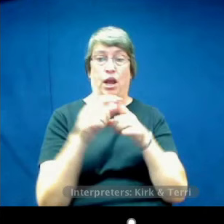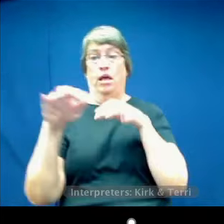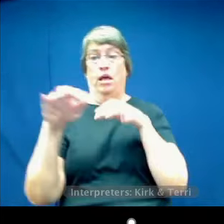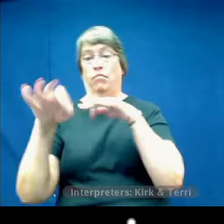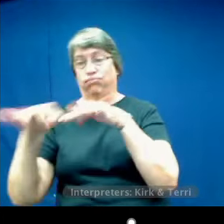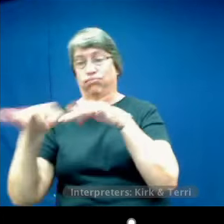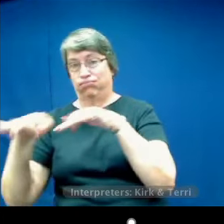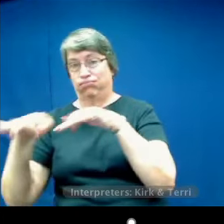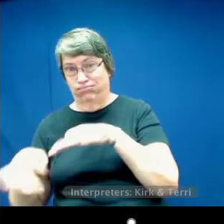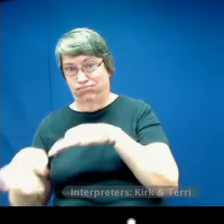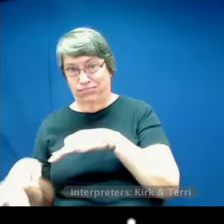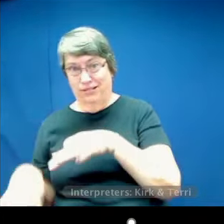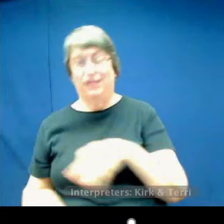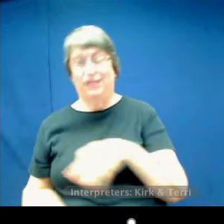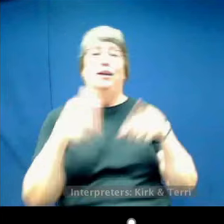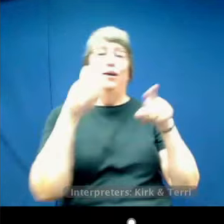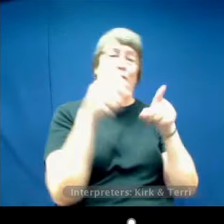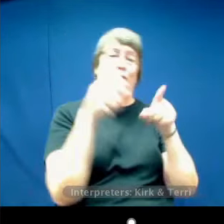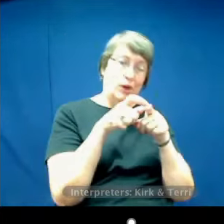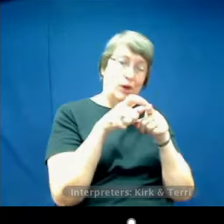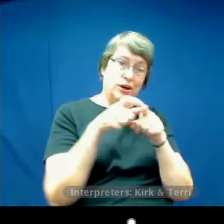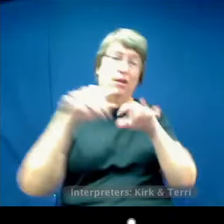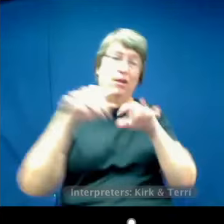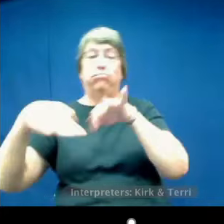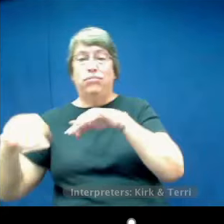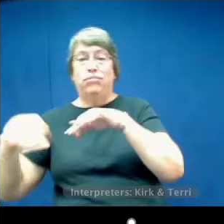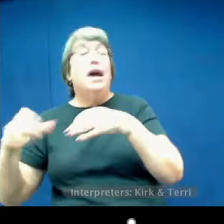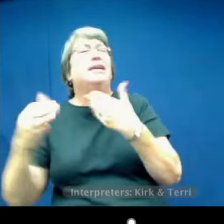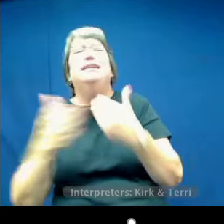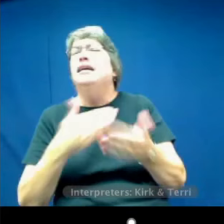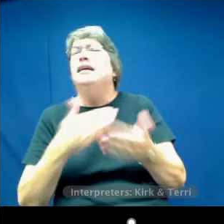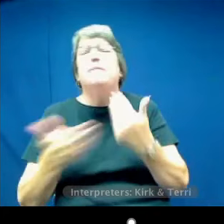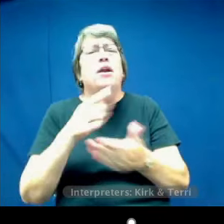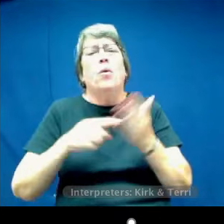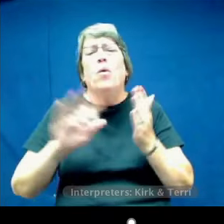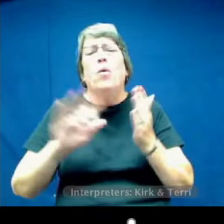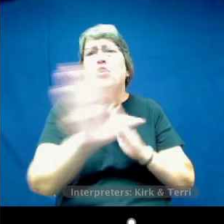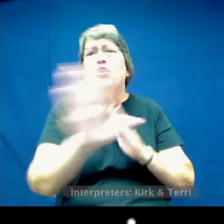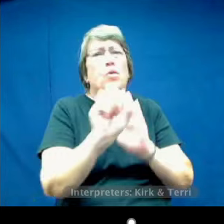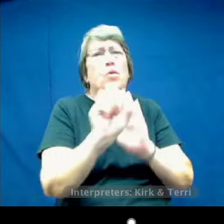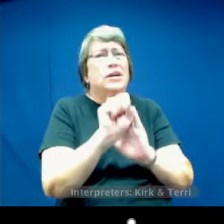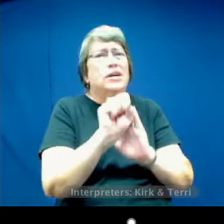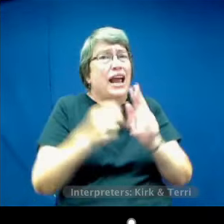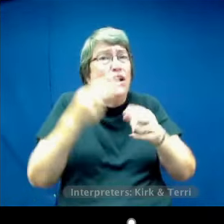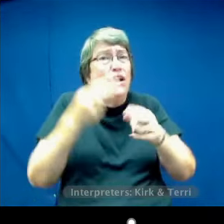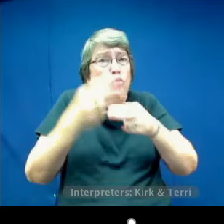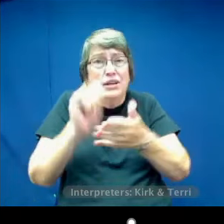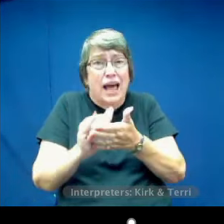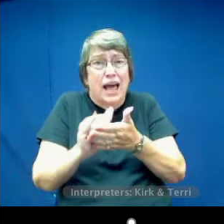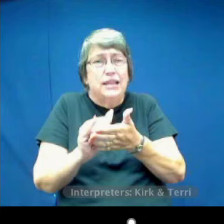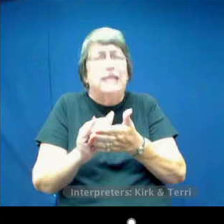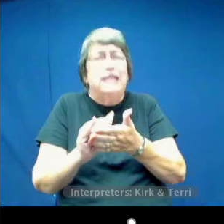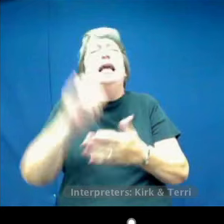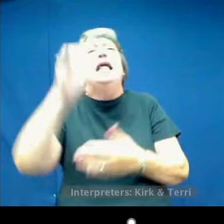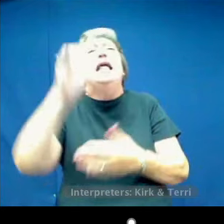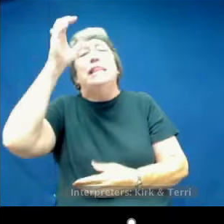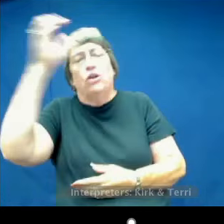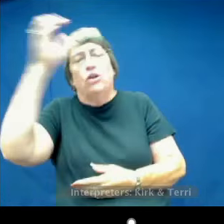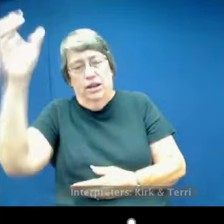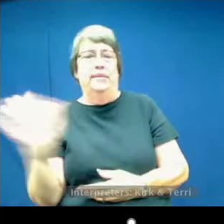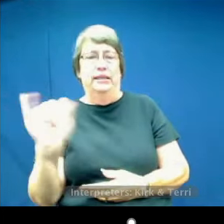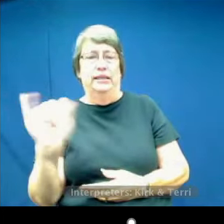because regardless of what it may be called in your state, the concepts are still probably going to be present. So